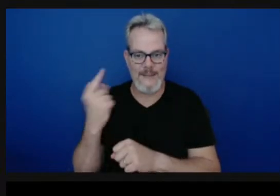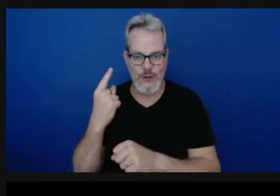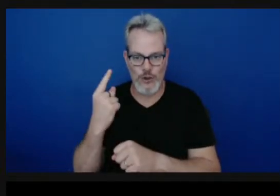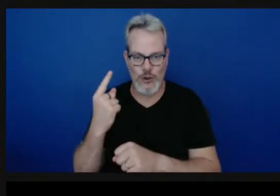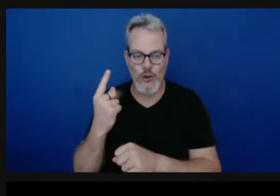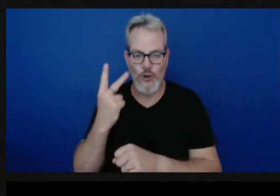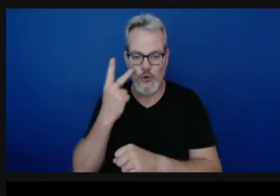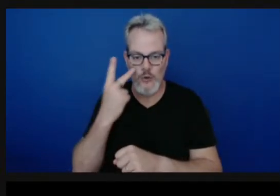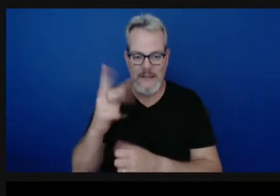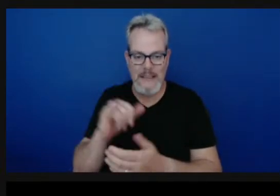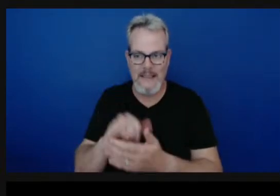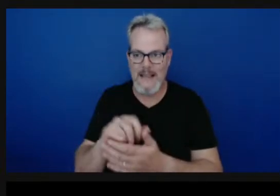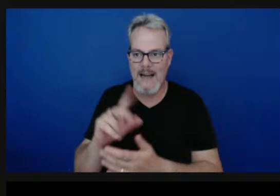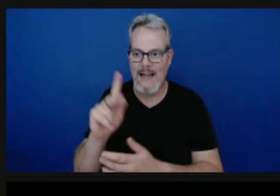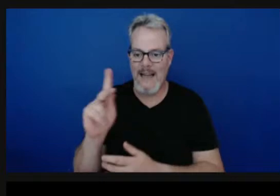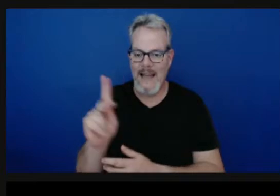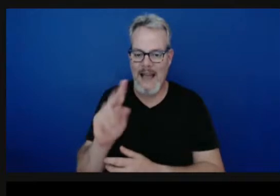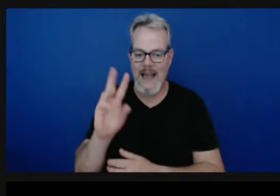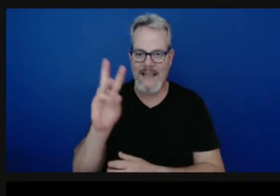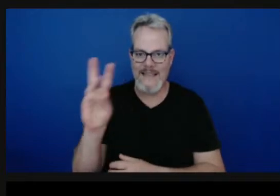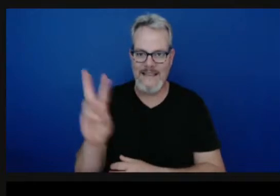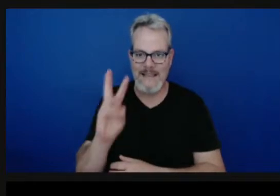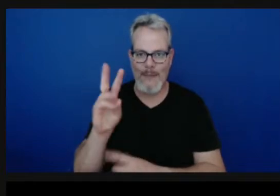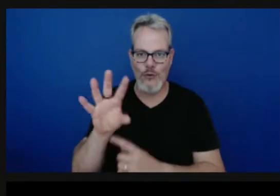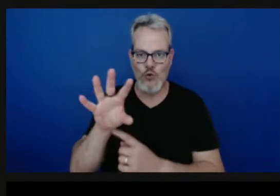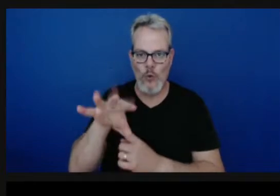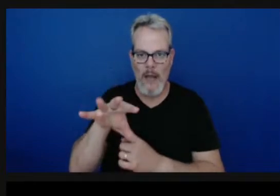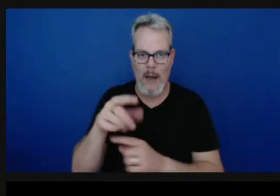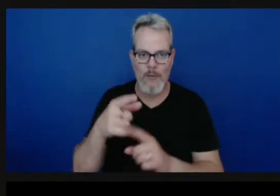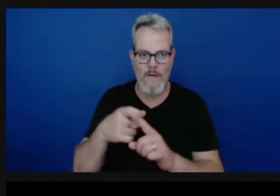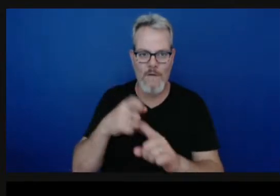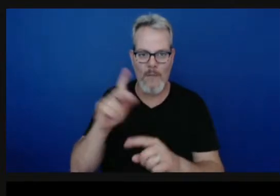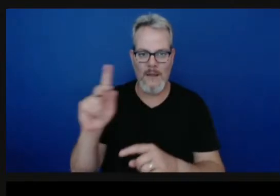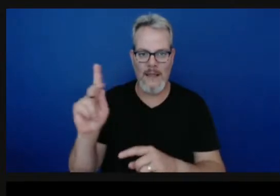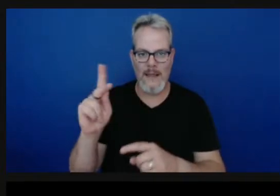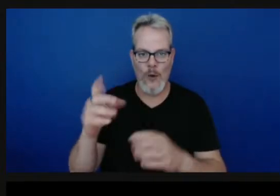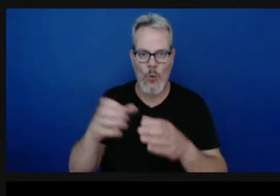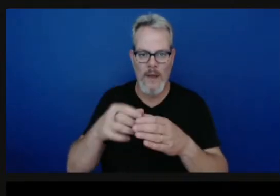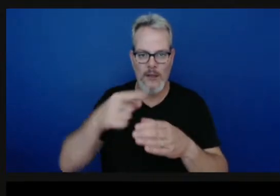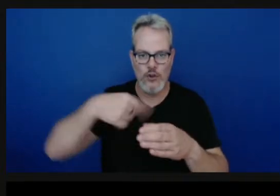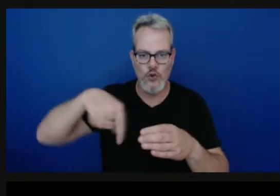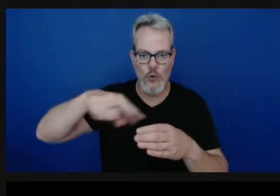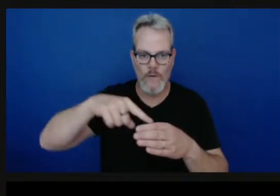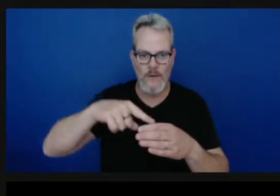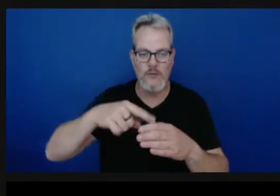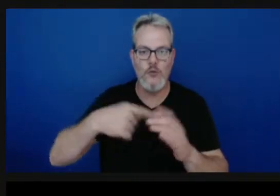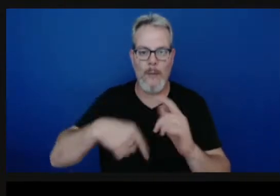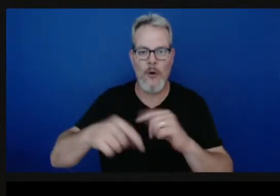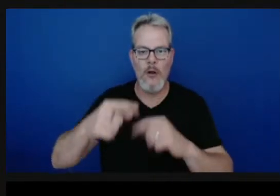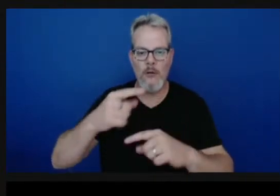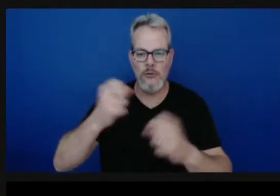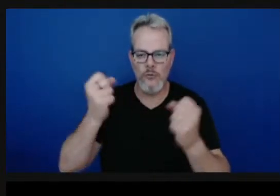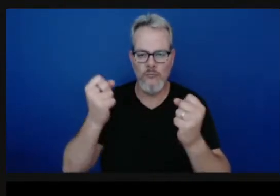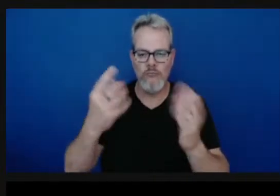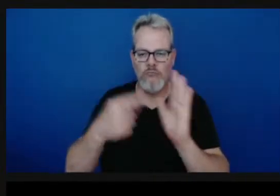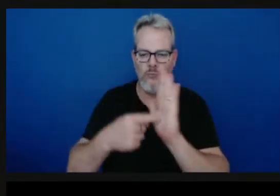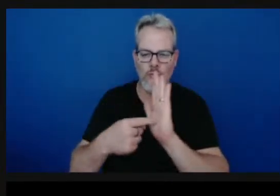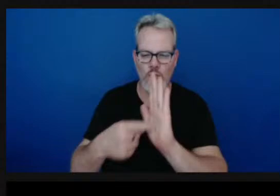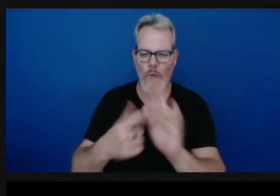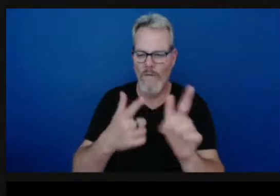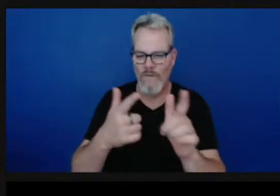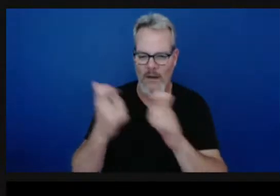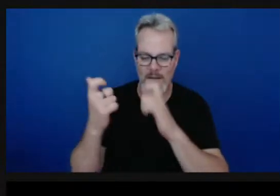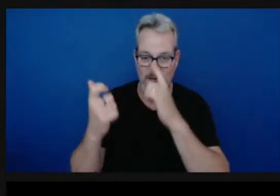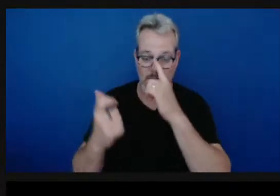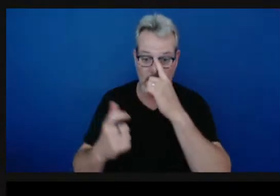KW camera from Kīlauea surface. So I'm going to play this as quite fast and it'll just loop.